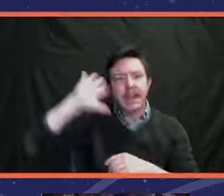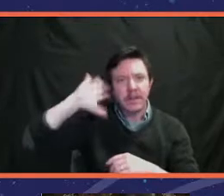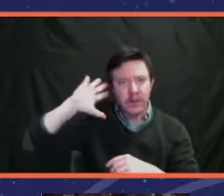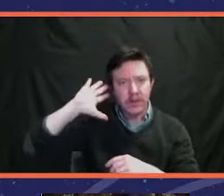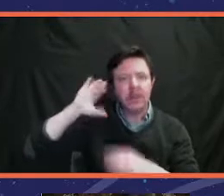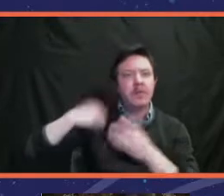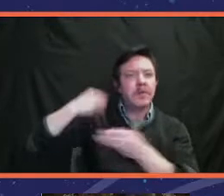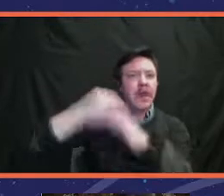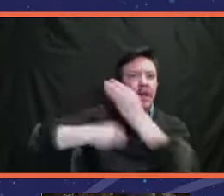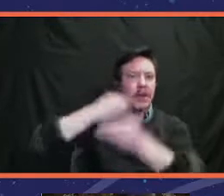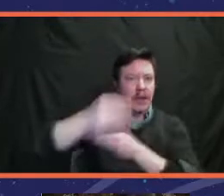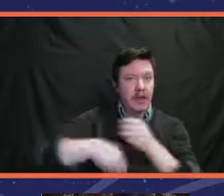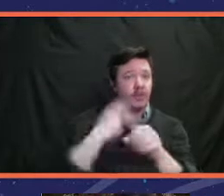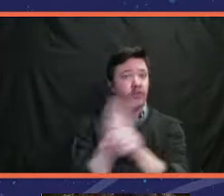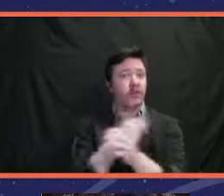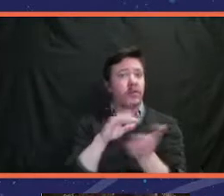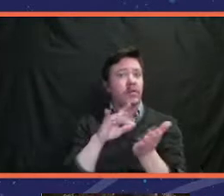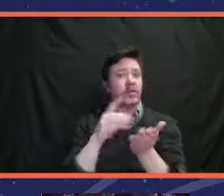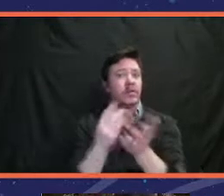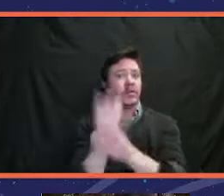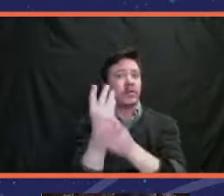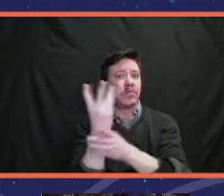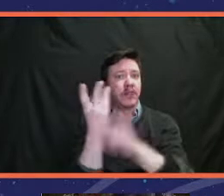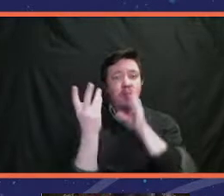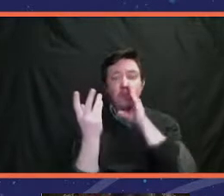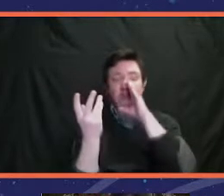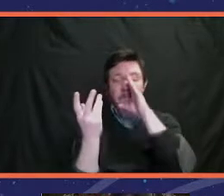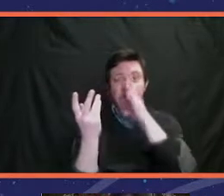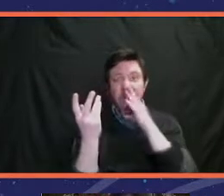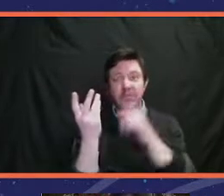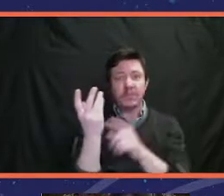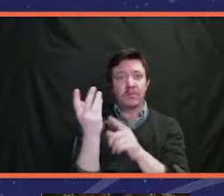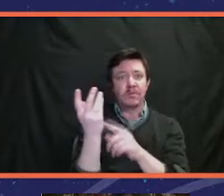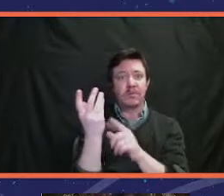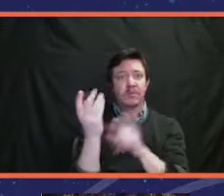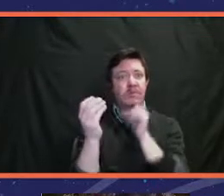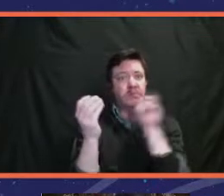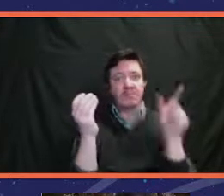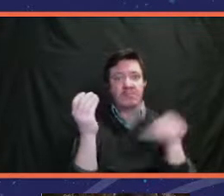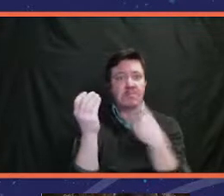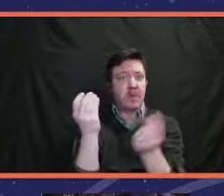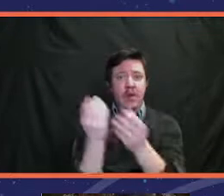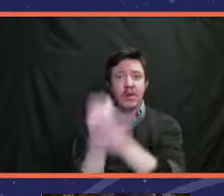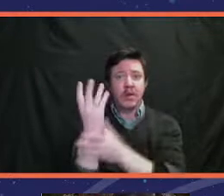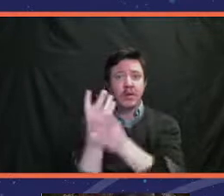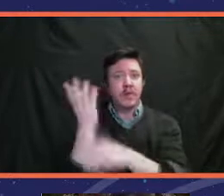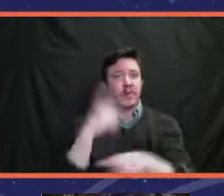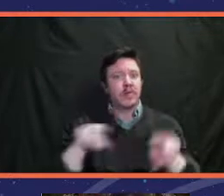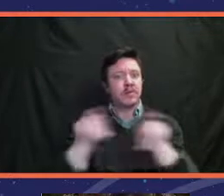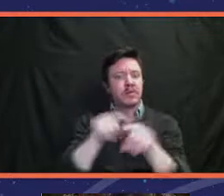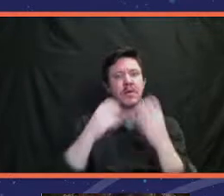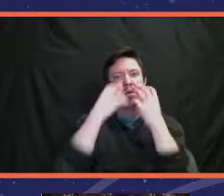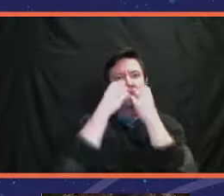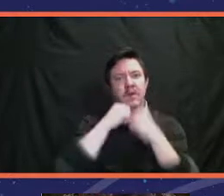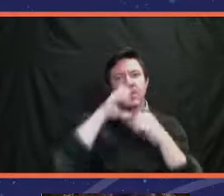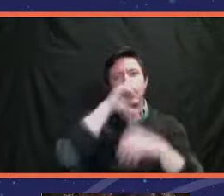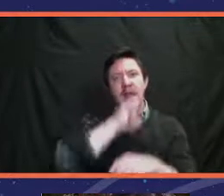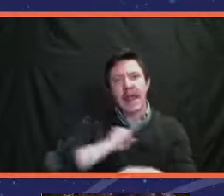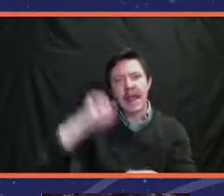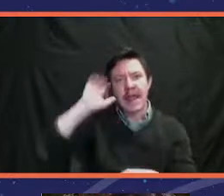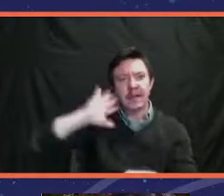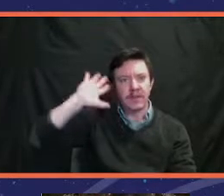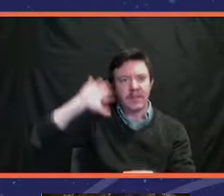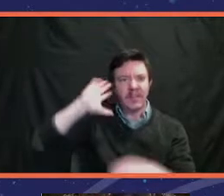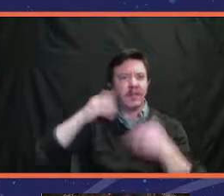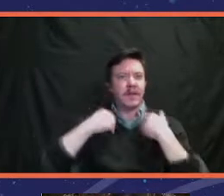because they're not just plants, but they are our ancestors, and they are, you know, they hold so many stories. And so that's kind of the magic of